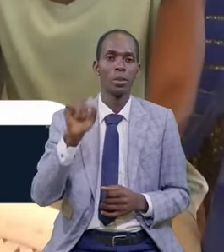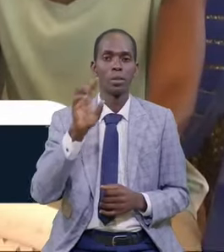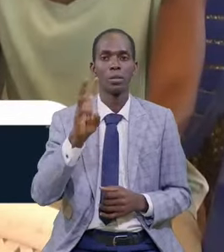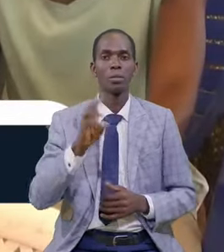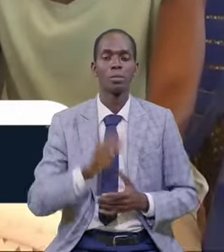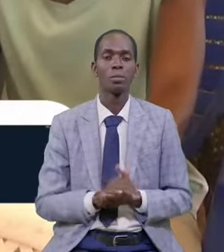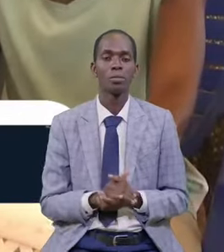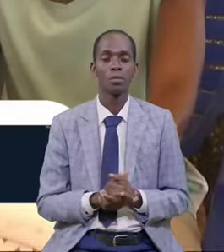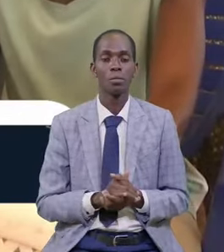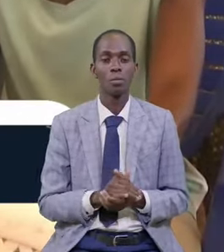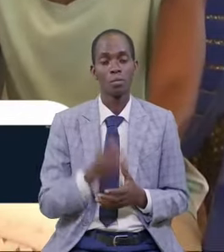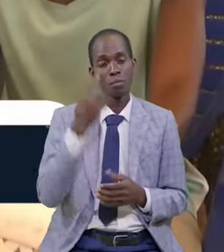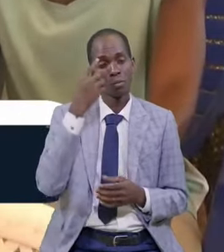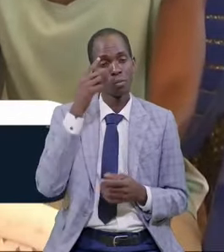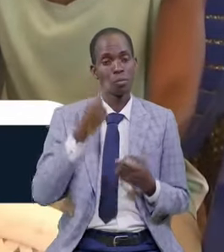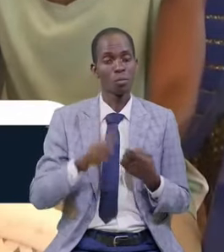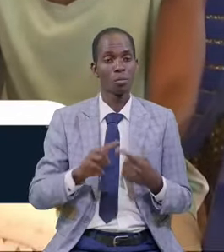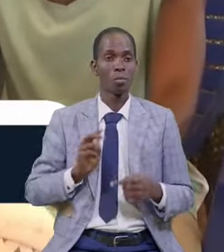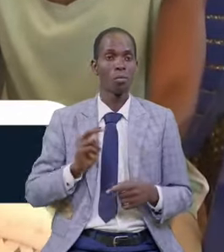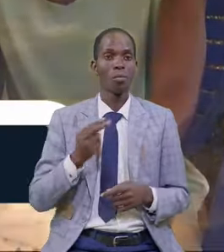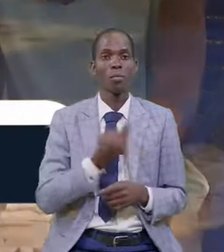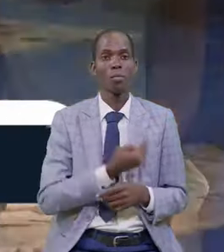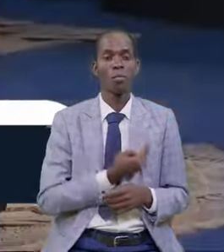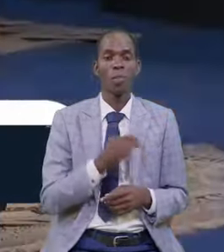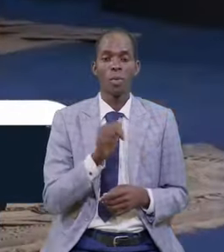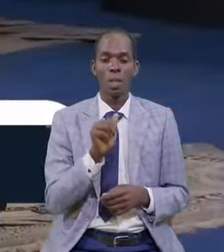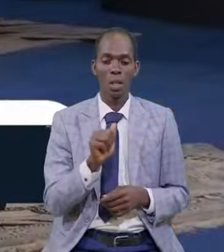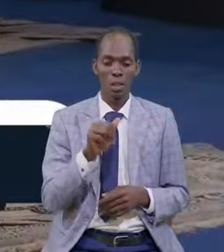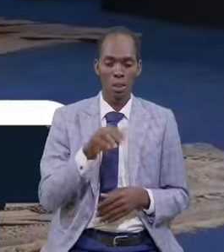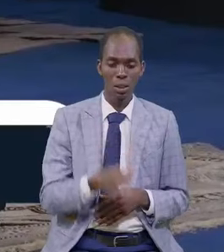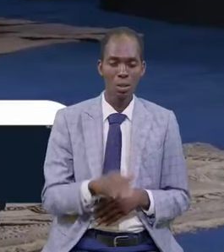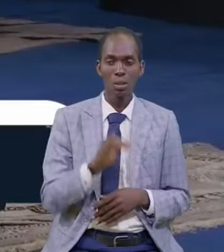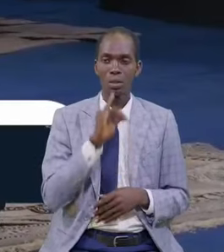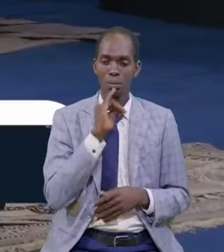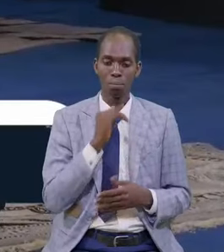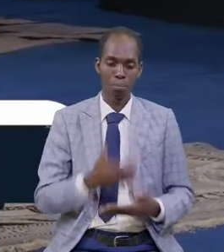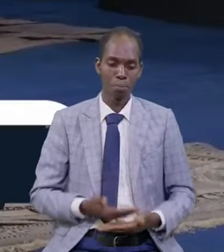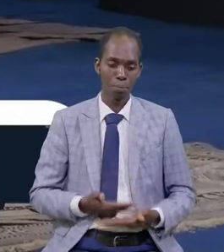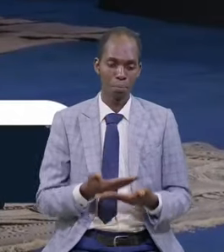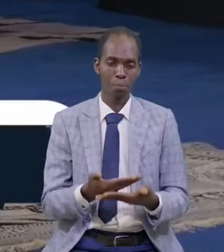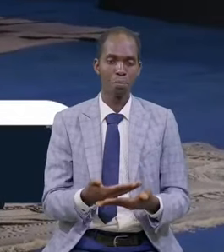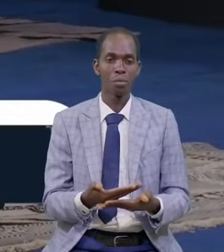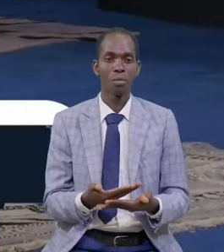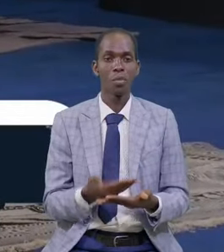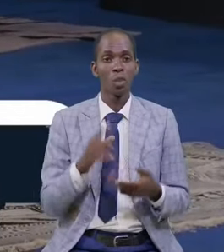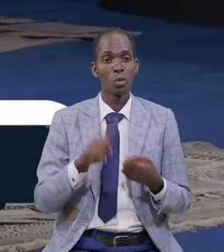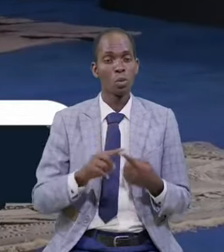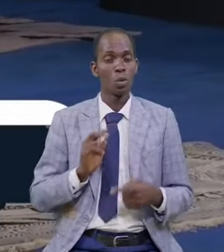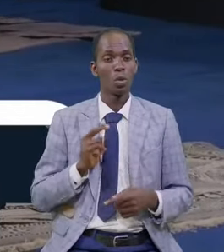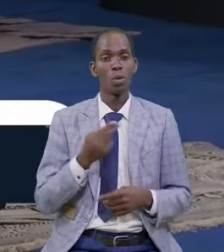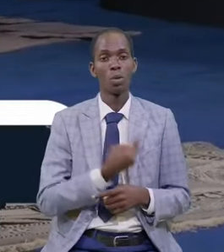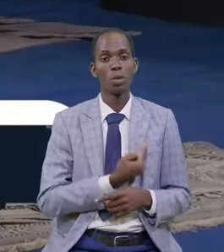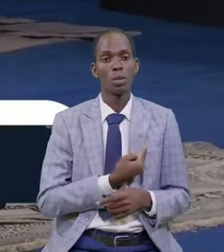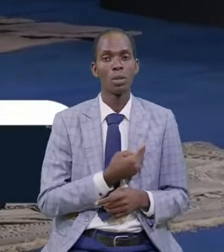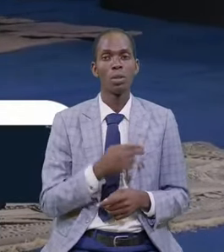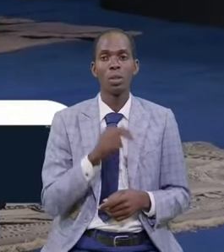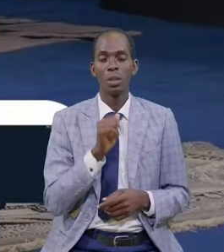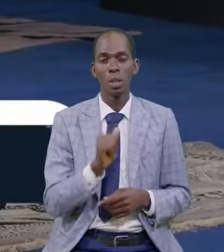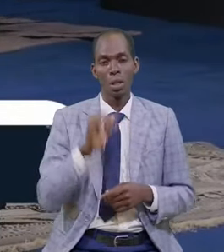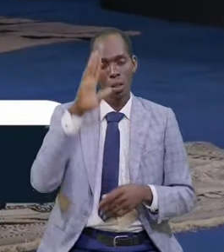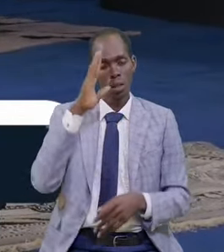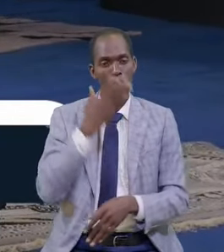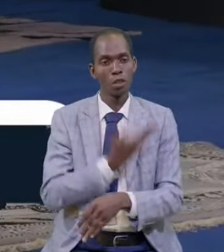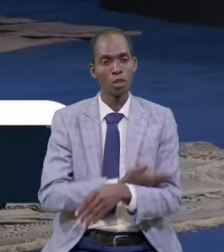unto us a child is born unto us a son